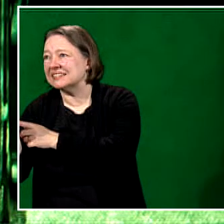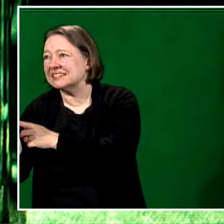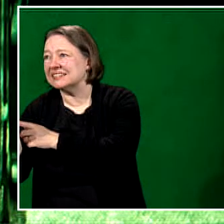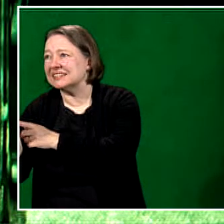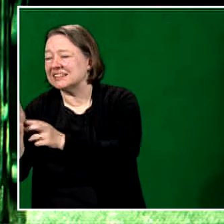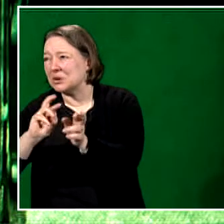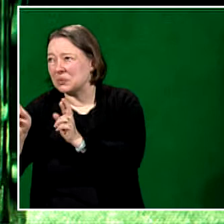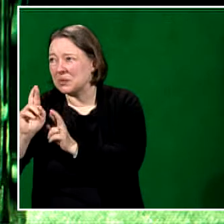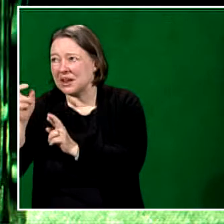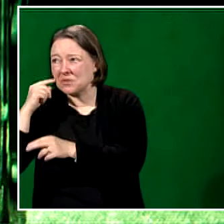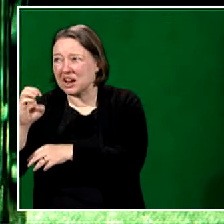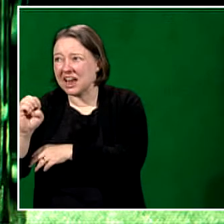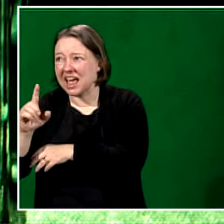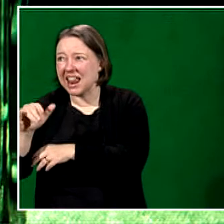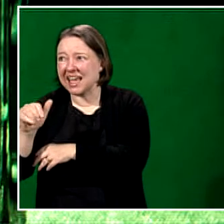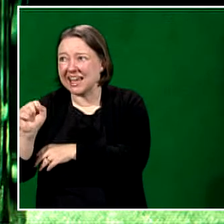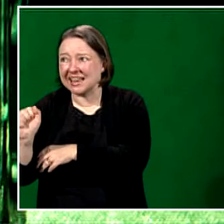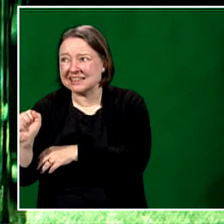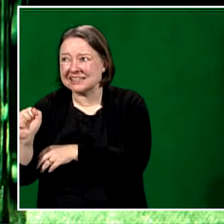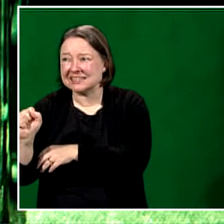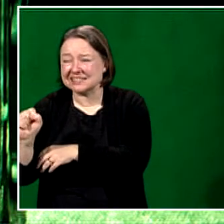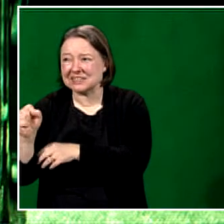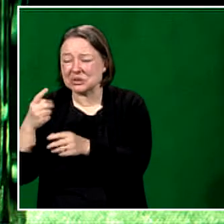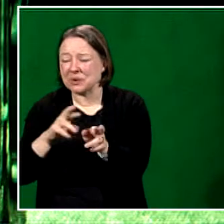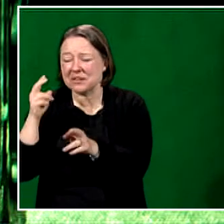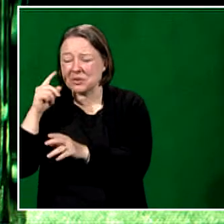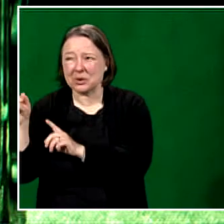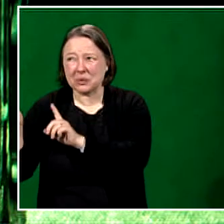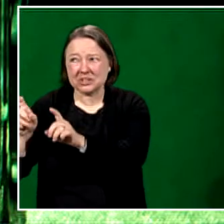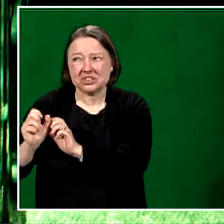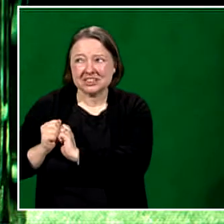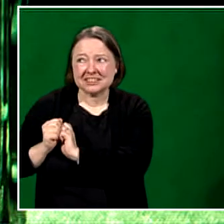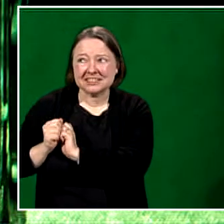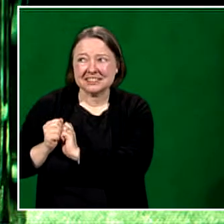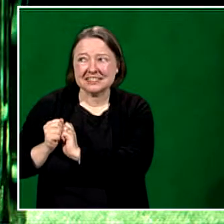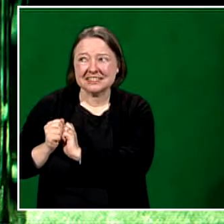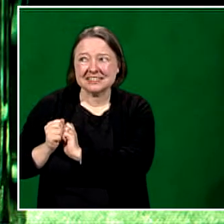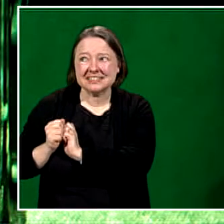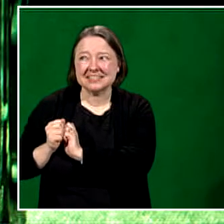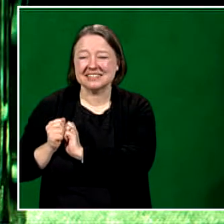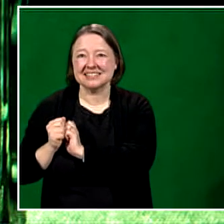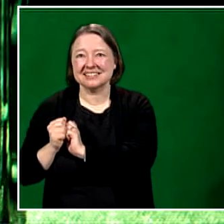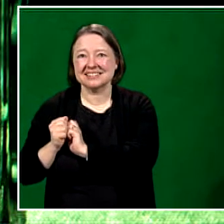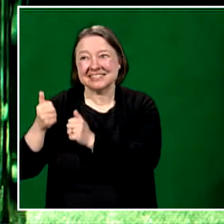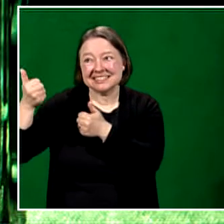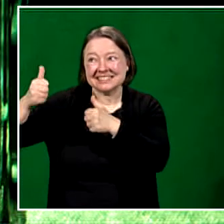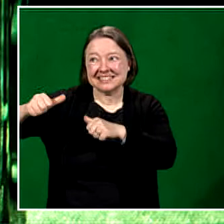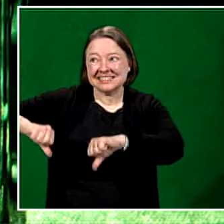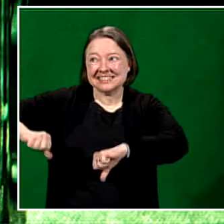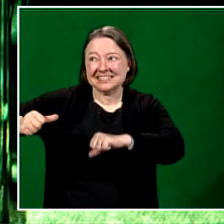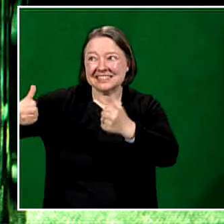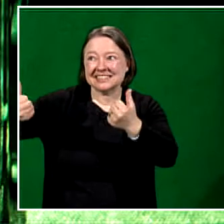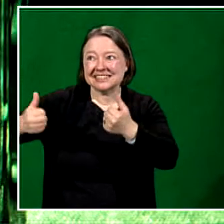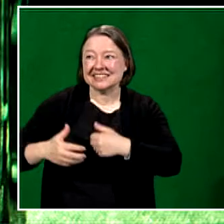Are you ready for Elias to be ready for your rapid fire questions? Good. Thumbs up.